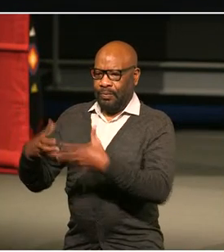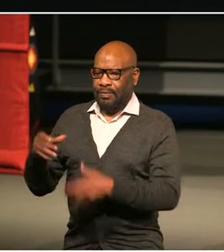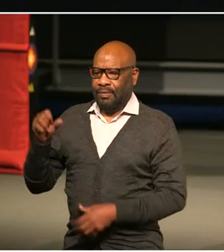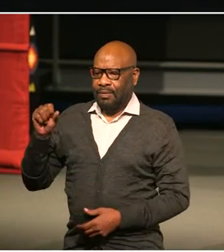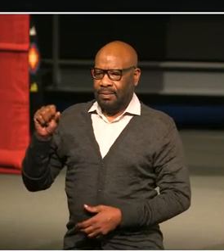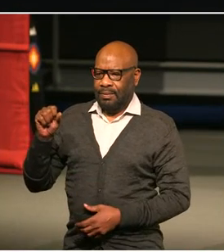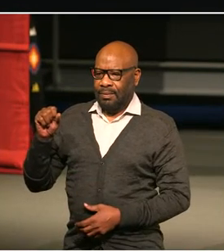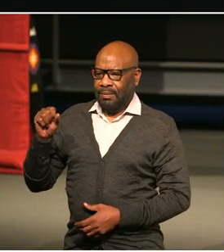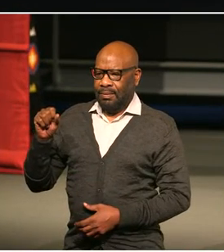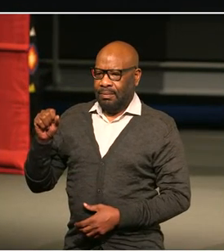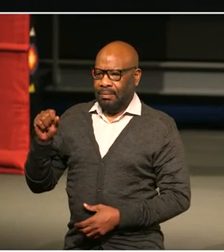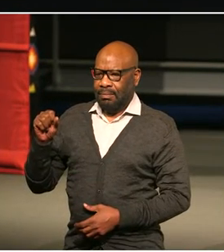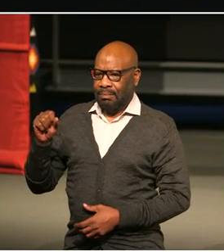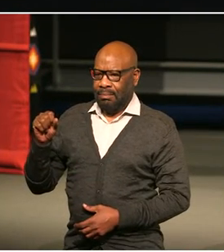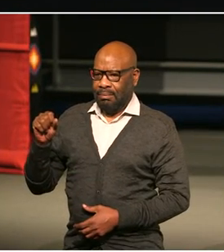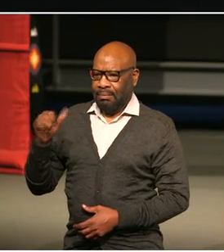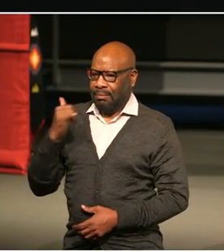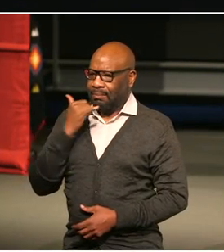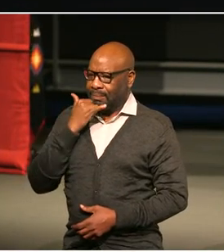I'm sorry, hold on.